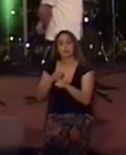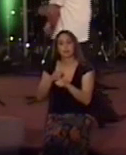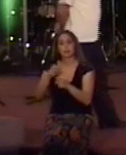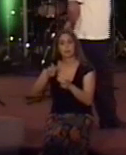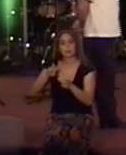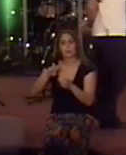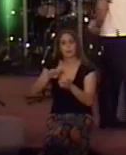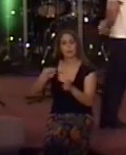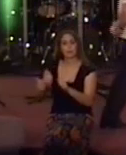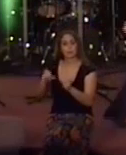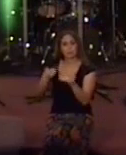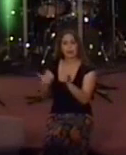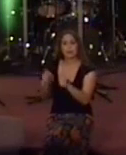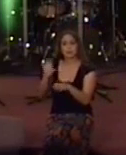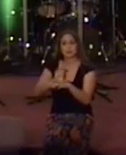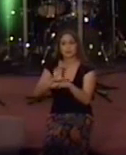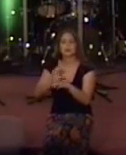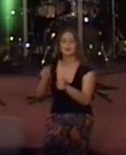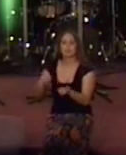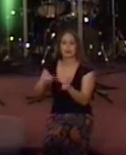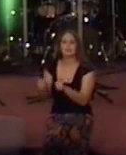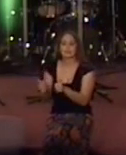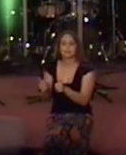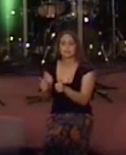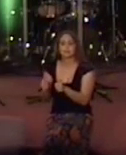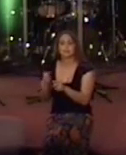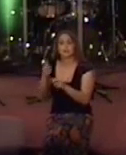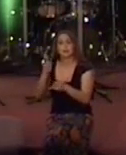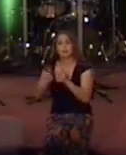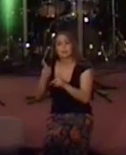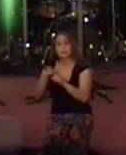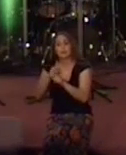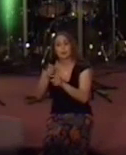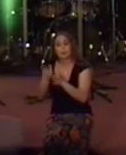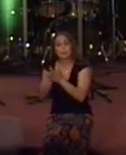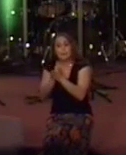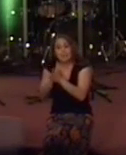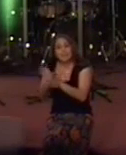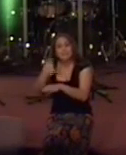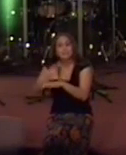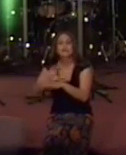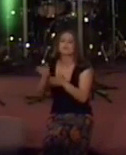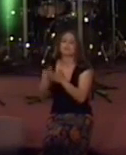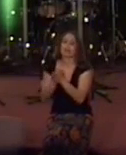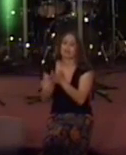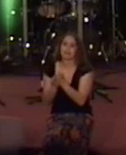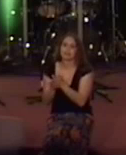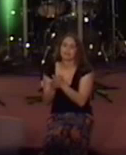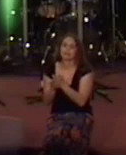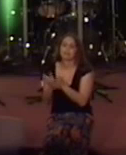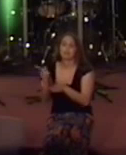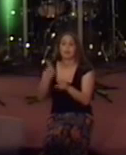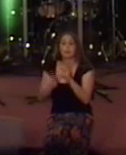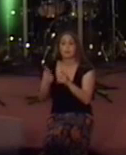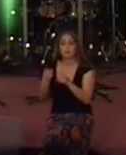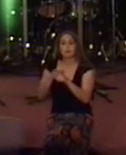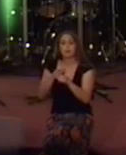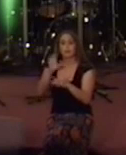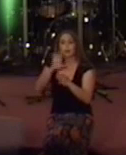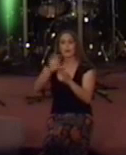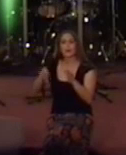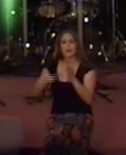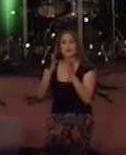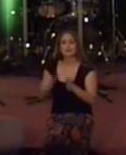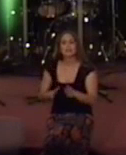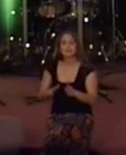church? A Baptist. What do you call people that go to a Methodist church? A Methodist. What do you call people that go to a Christian